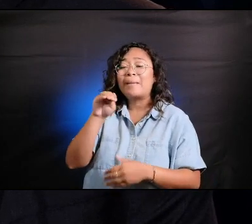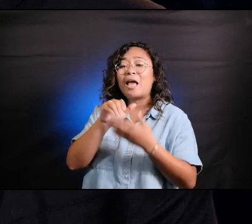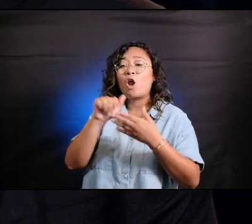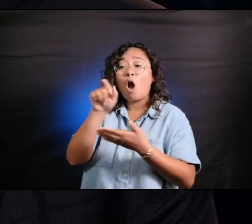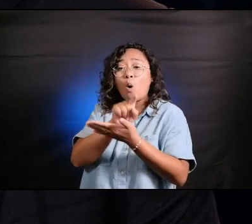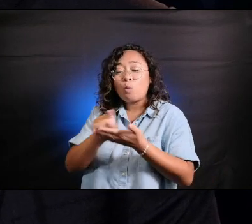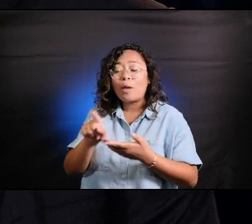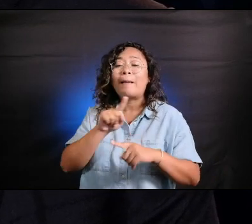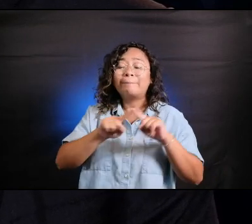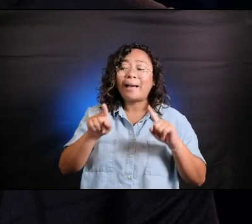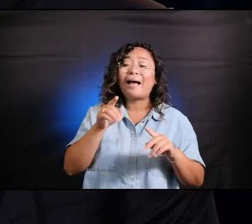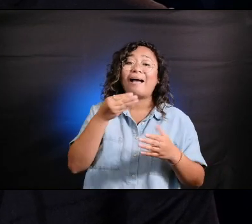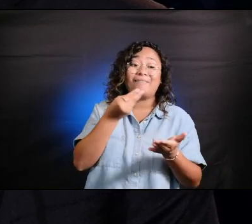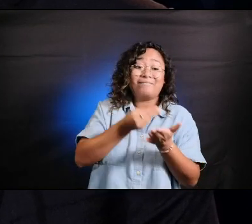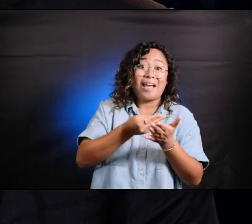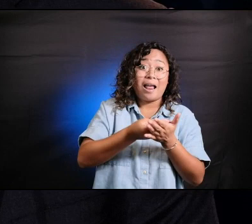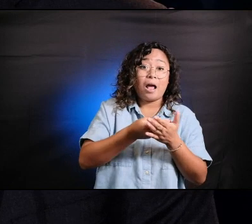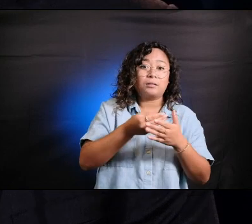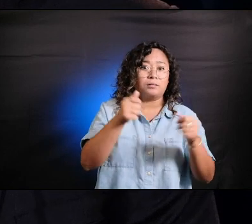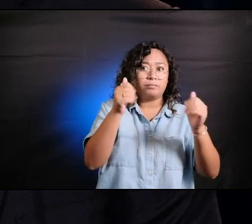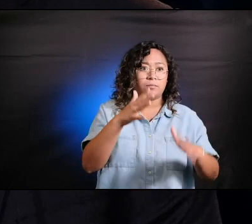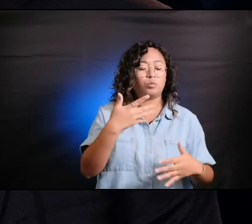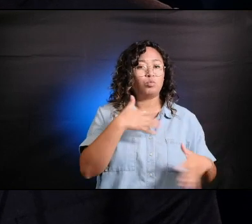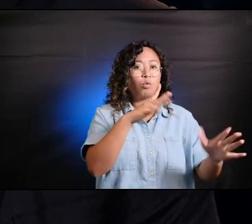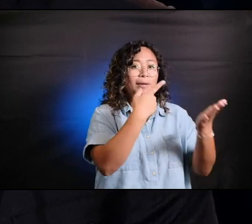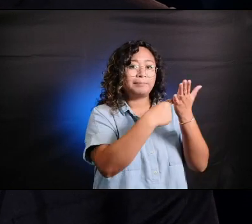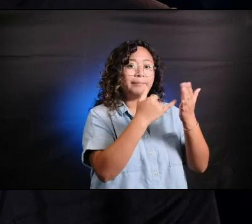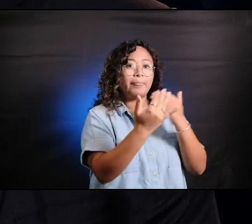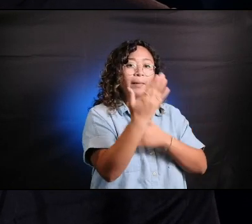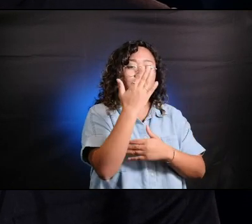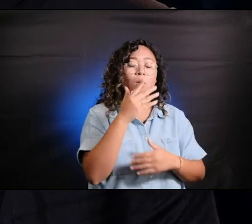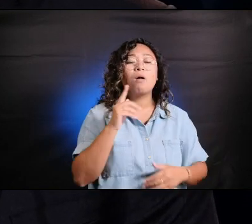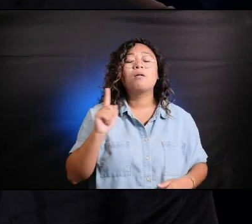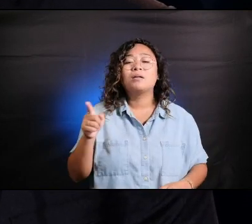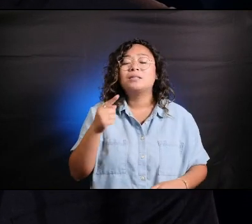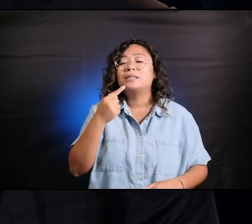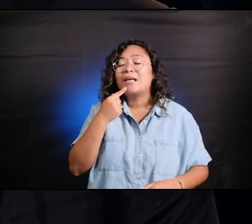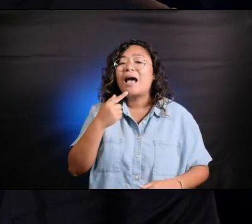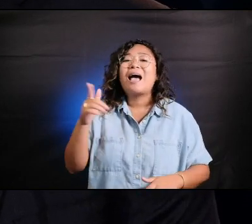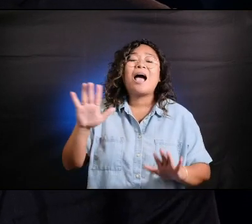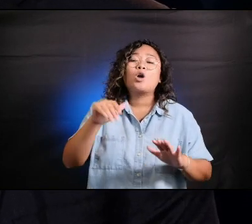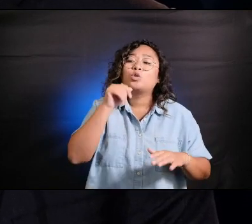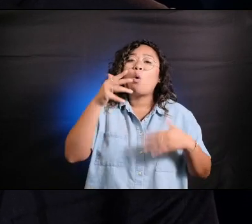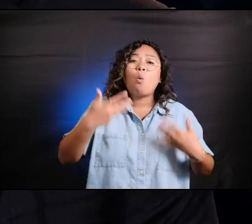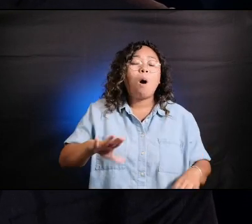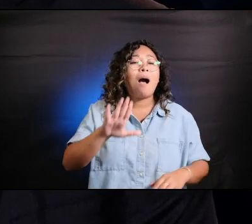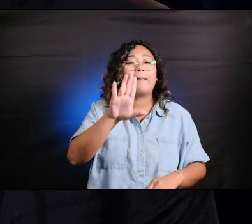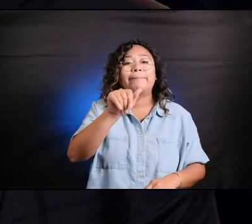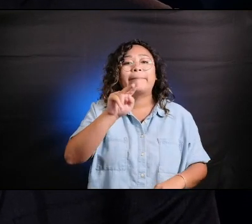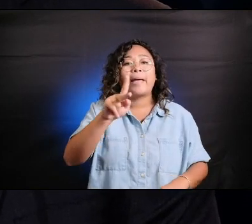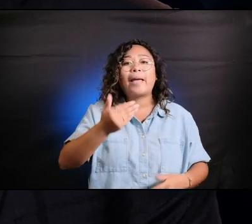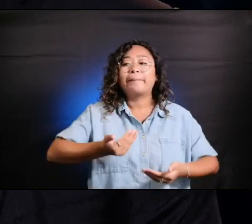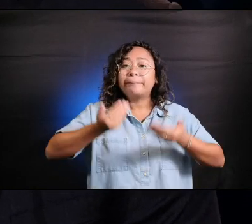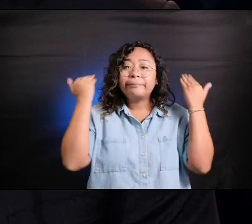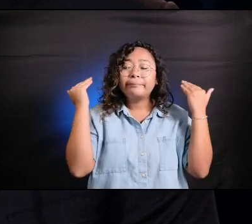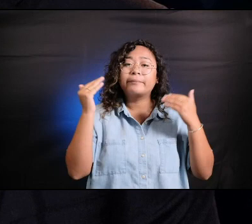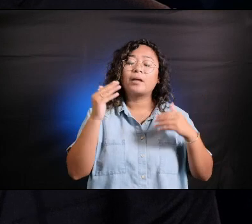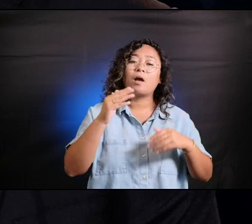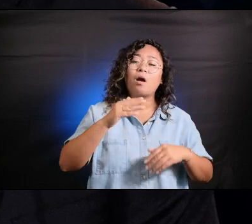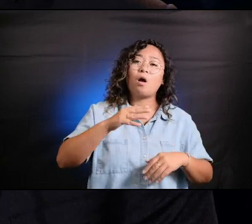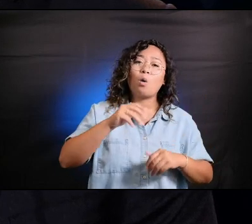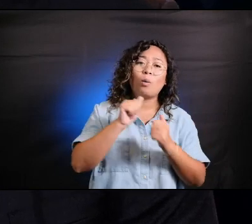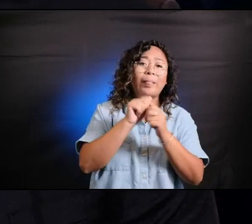finance and him this morning, and they keep saying, we just won't want the banks to be crowded, but we cranked that up. And